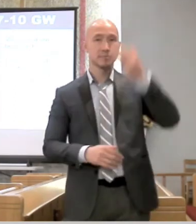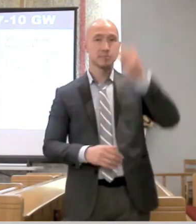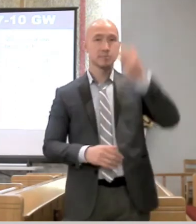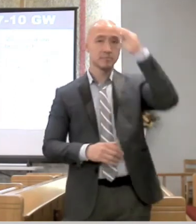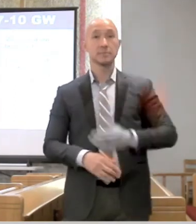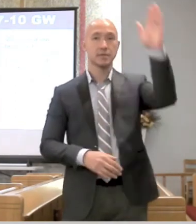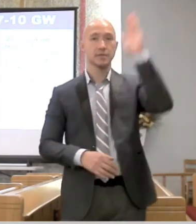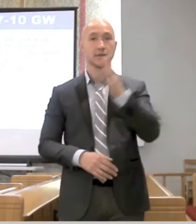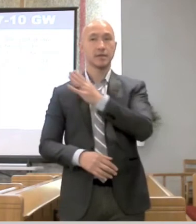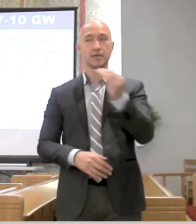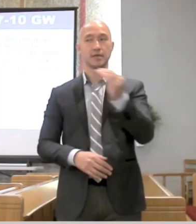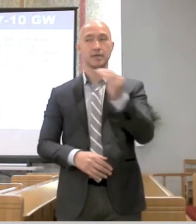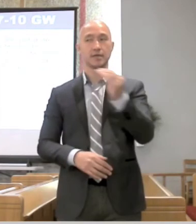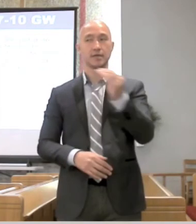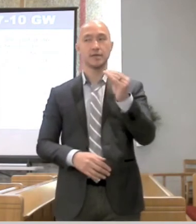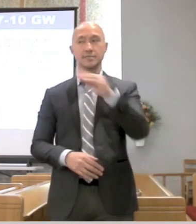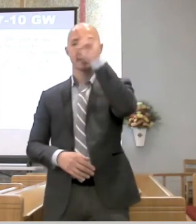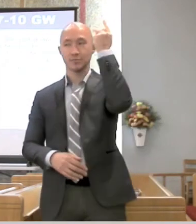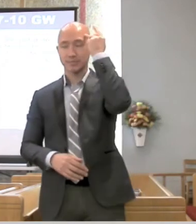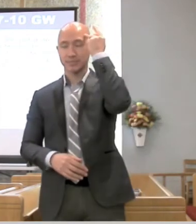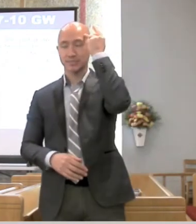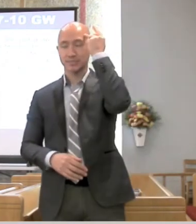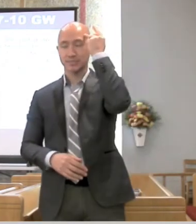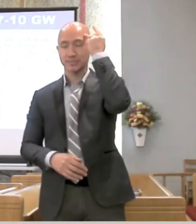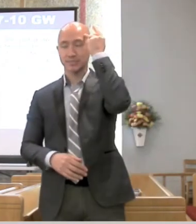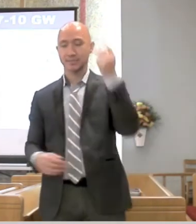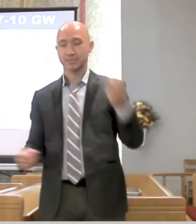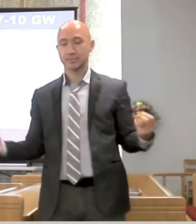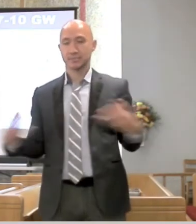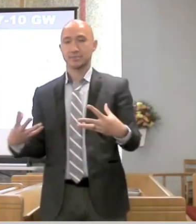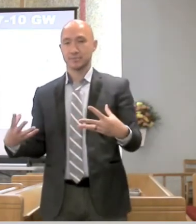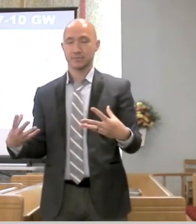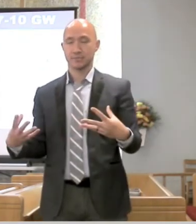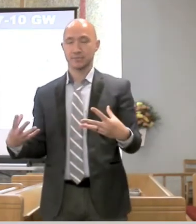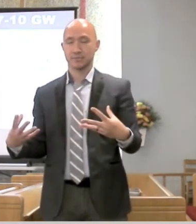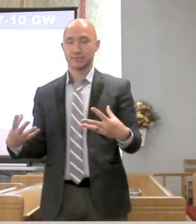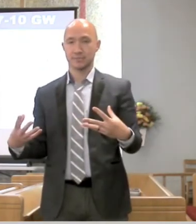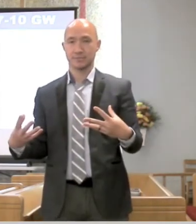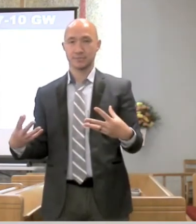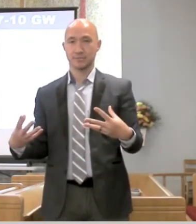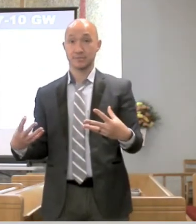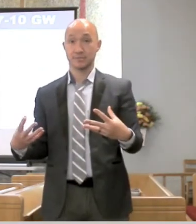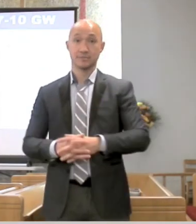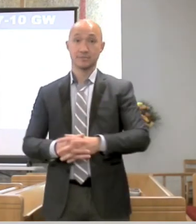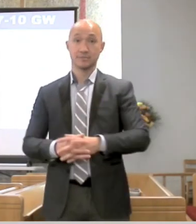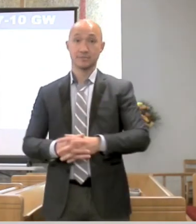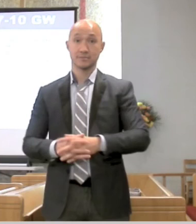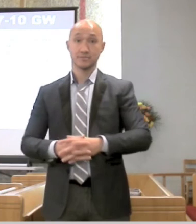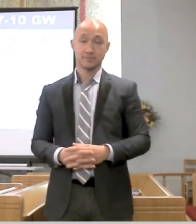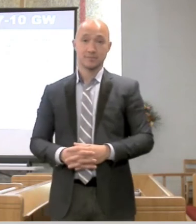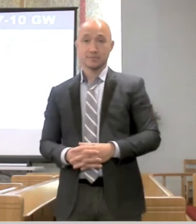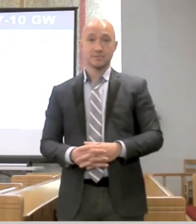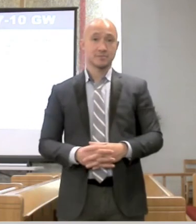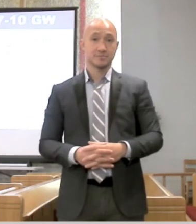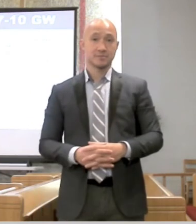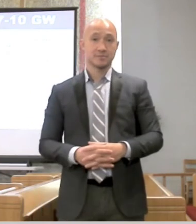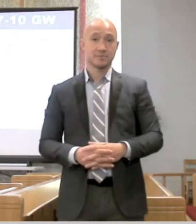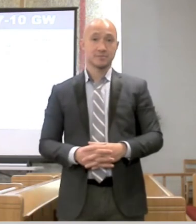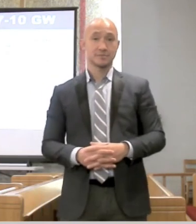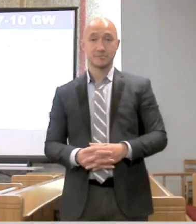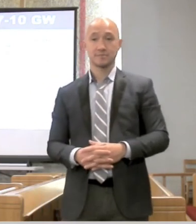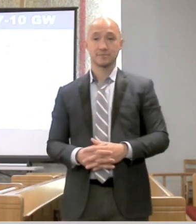afraid than ever. So even though Pilate is not a believer, he believed in something because that